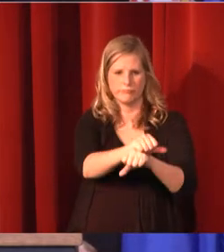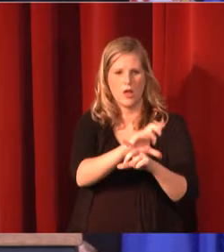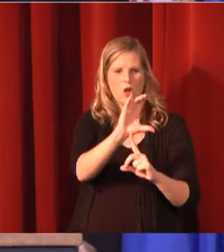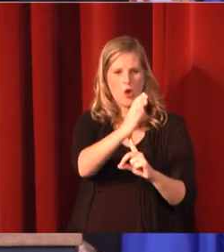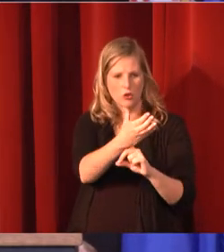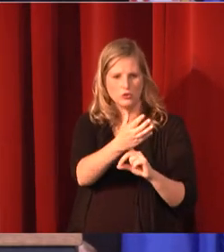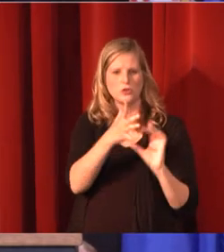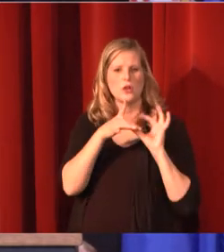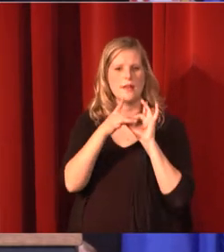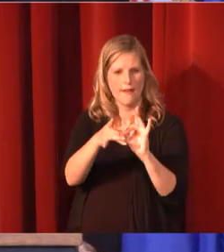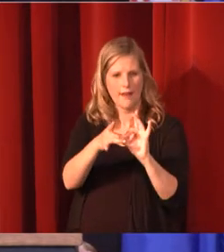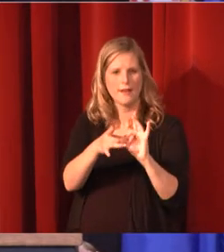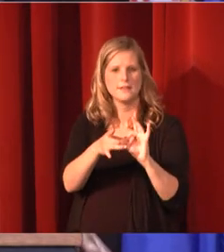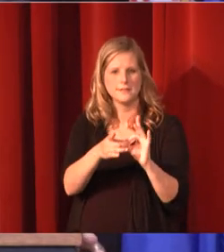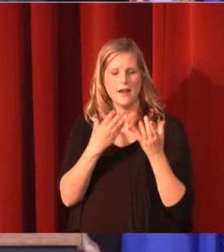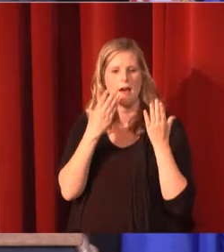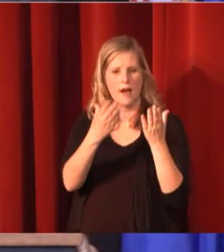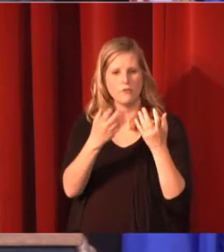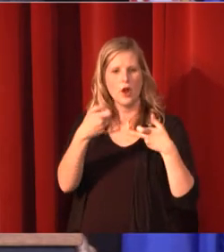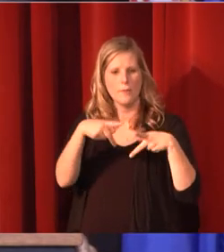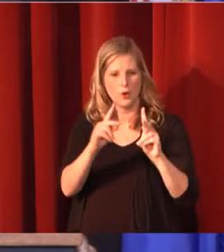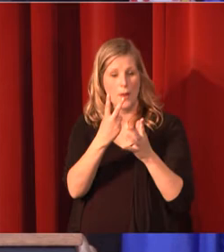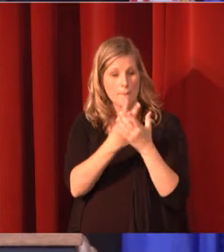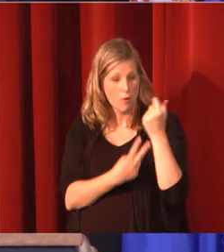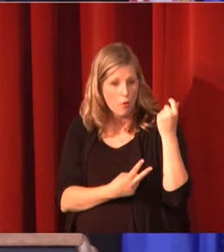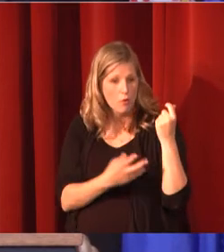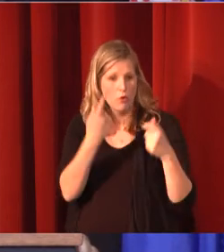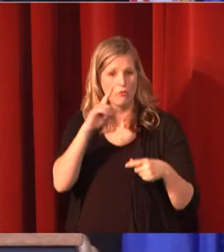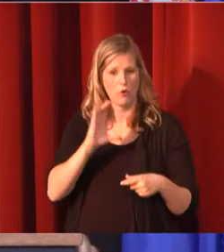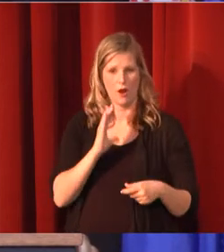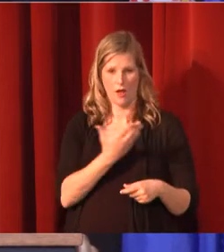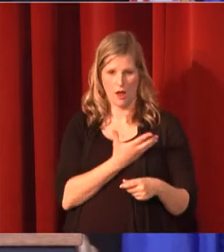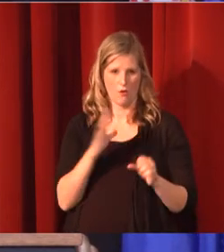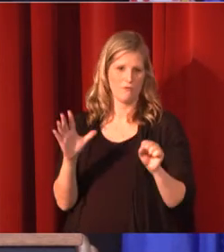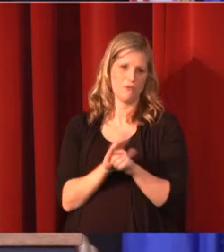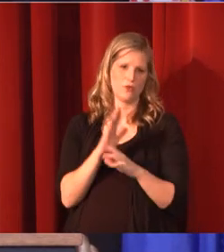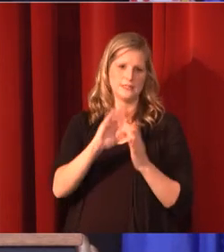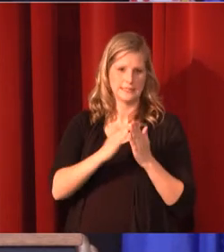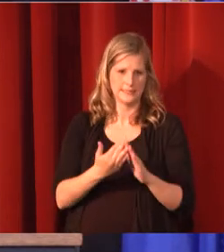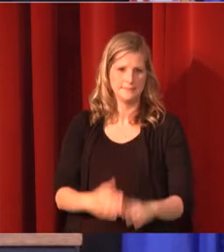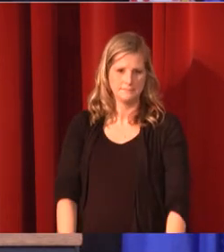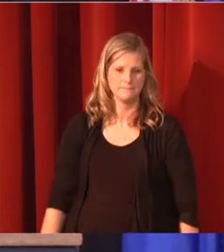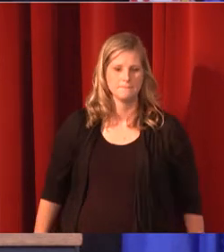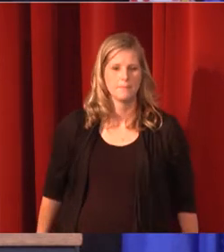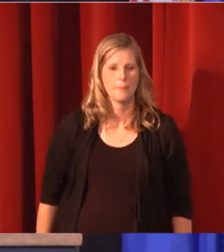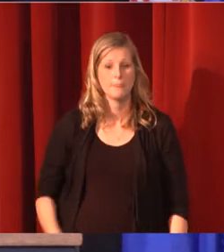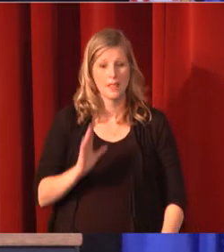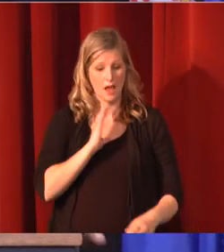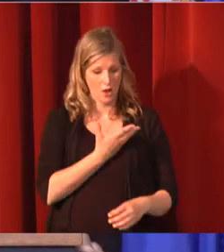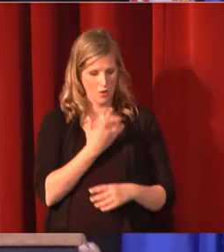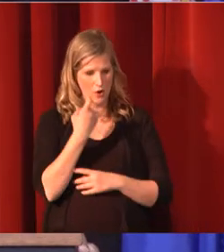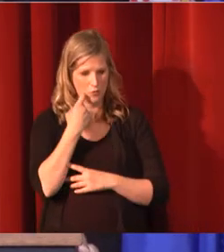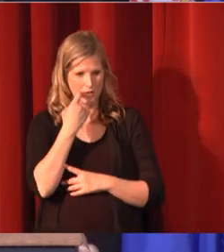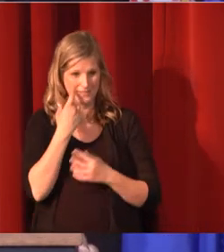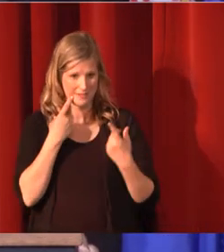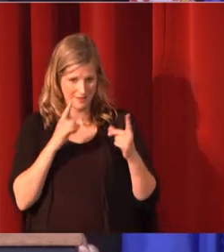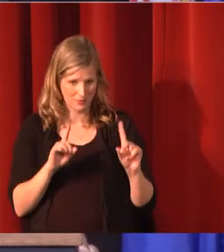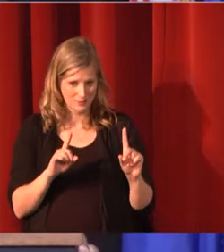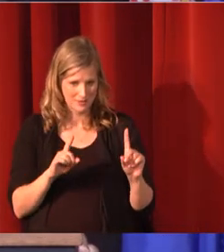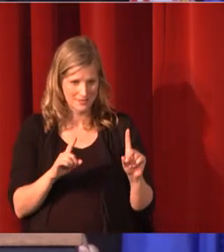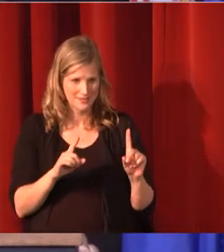connects to and offers opportunity for our entire city and our recent announcement that